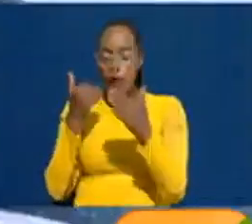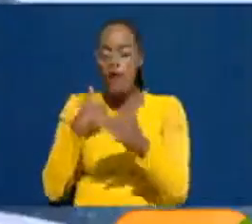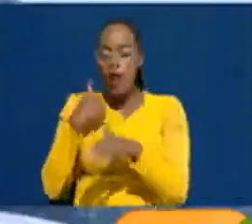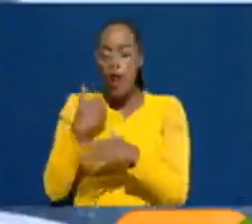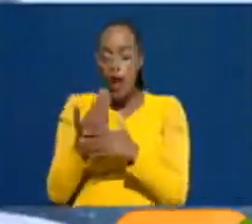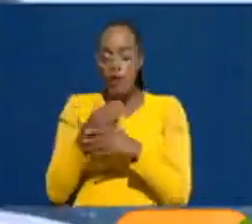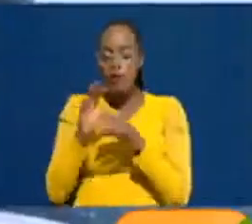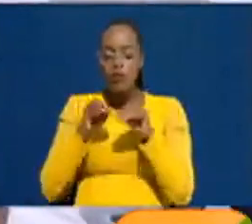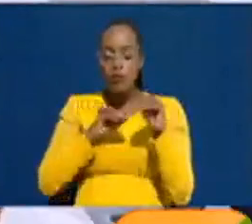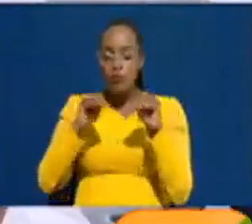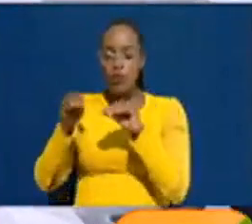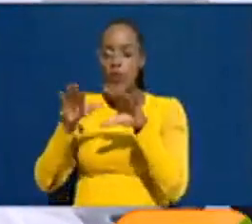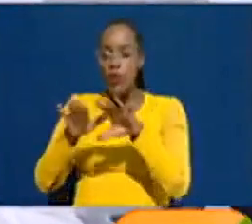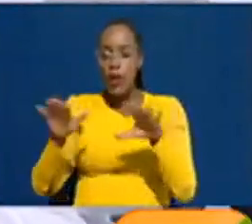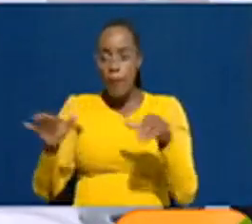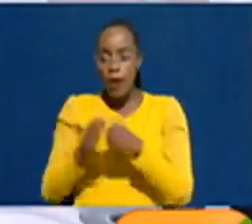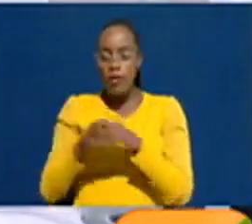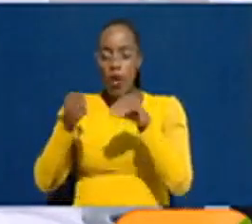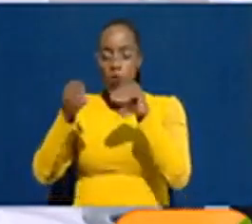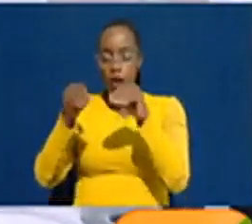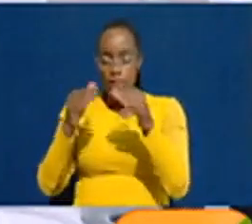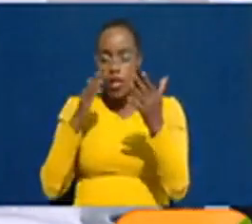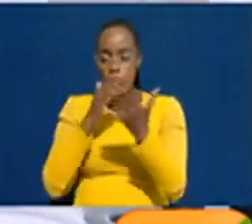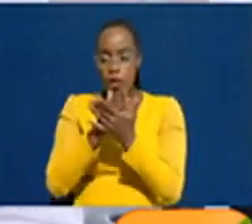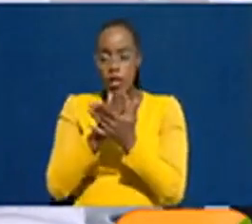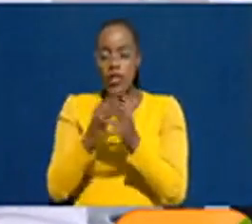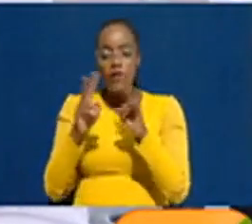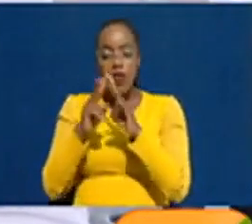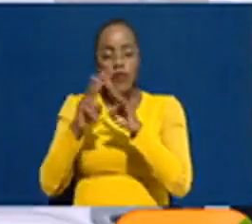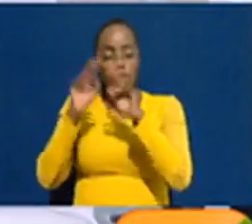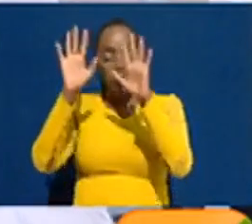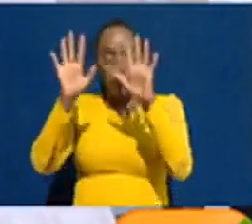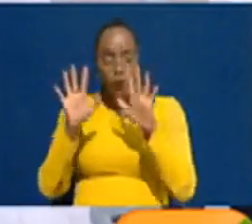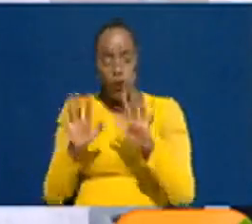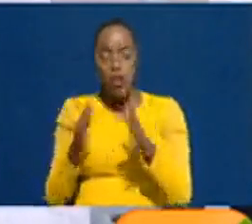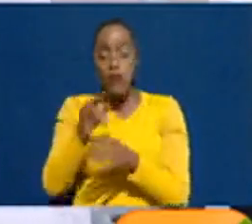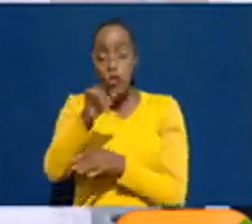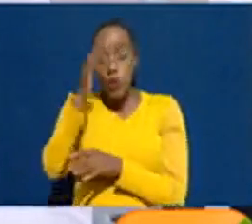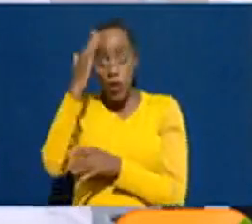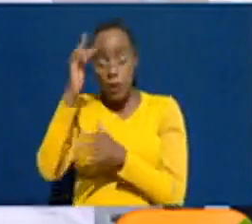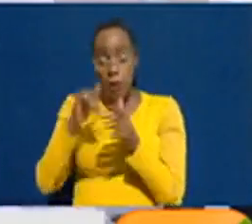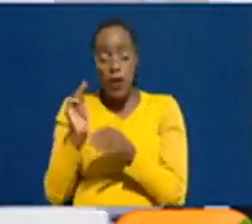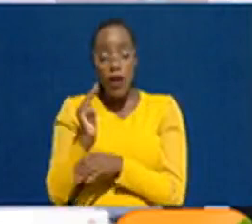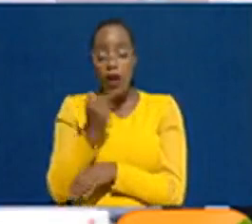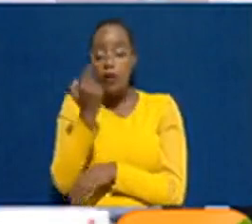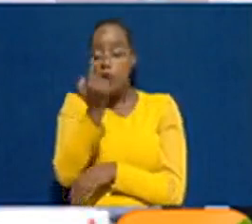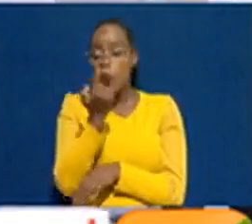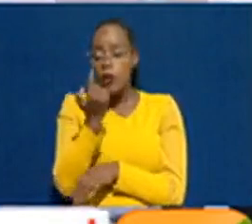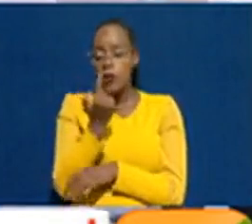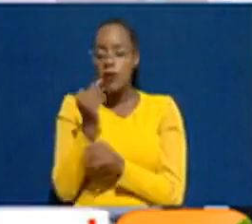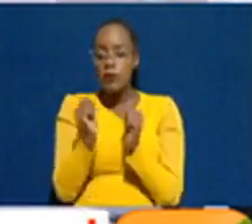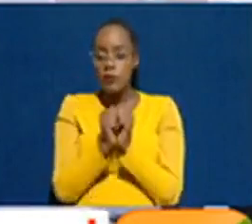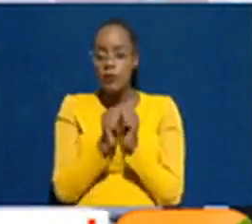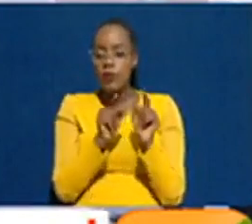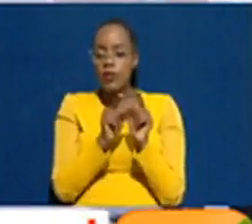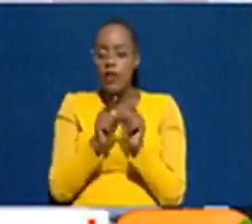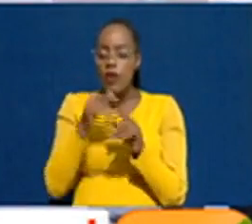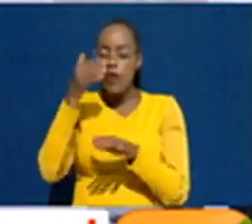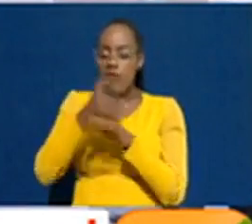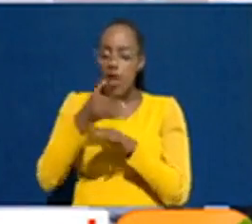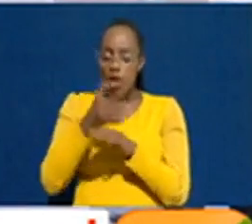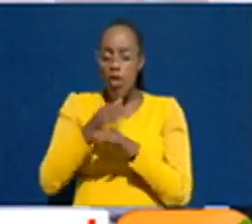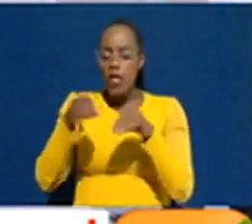into the market. The quality assurance aspect is very, very important. Remember, we are not just dealing with, you know, rogue manufacturers or